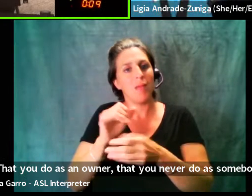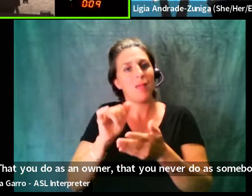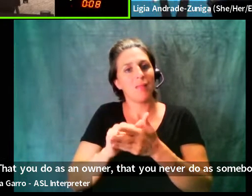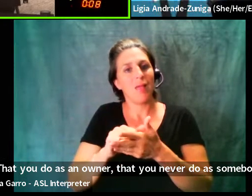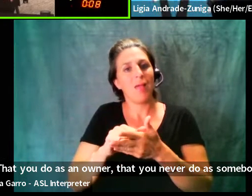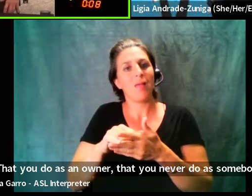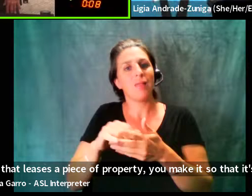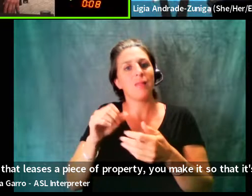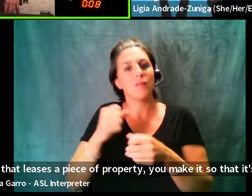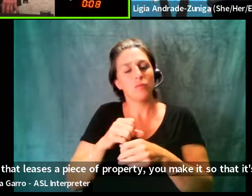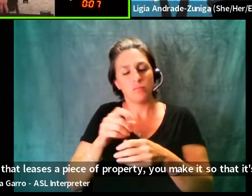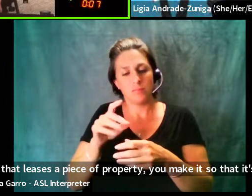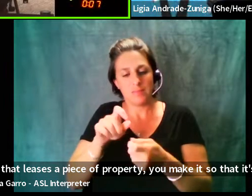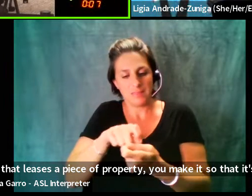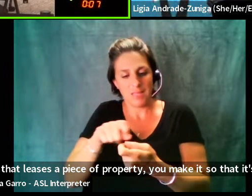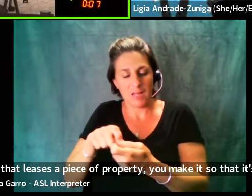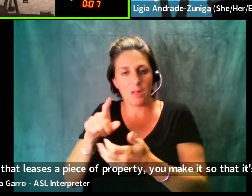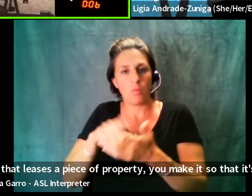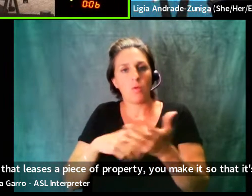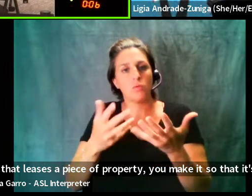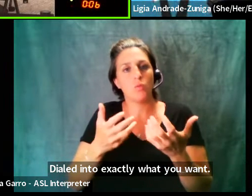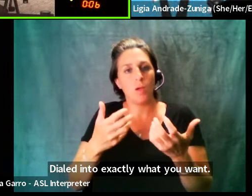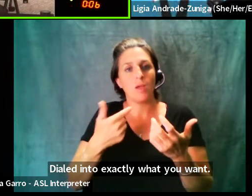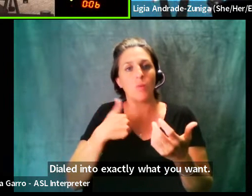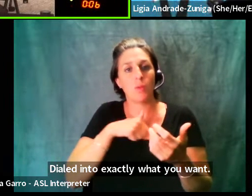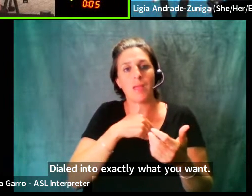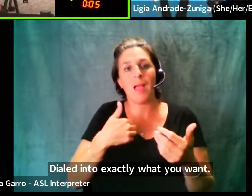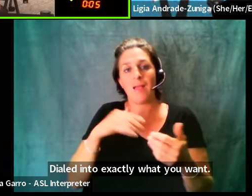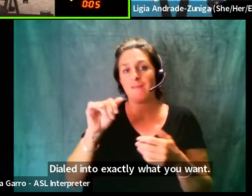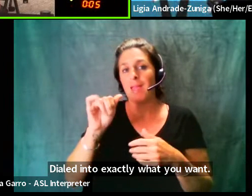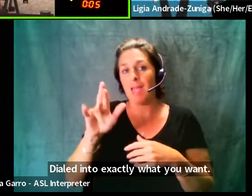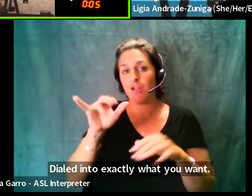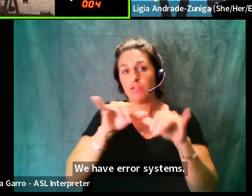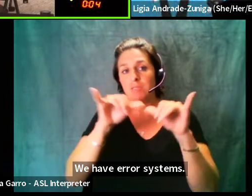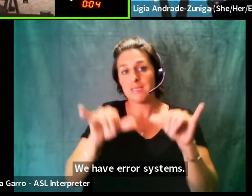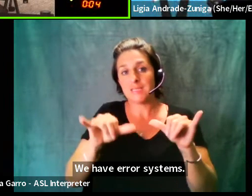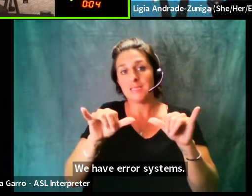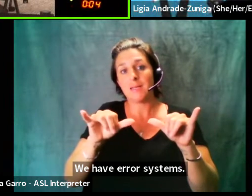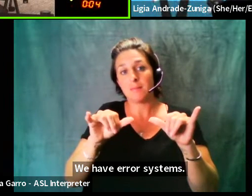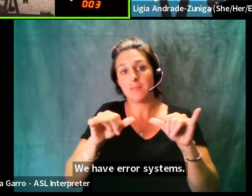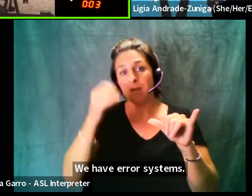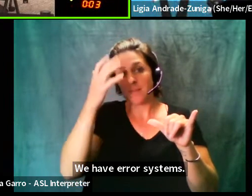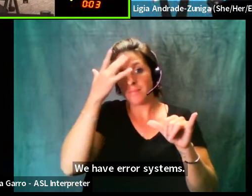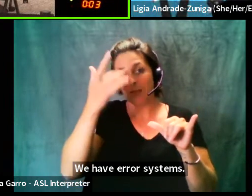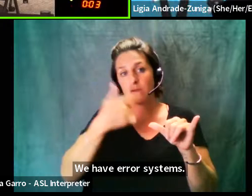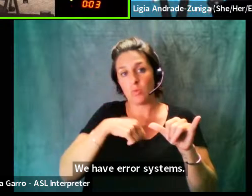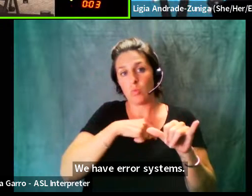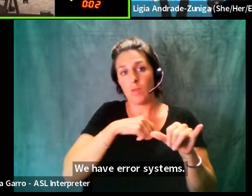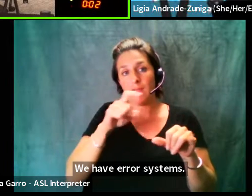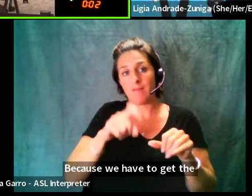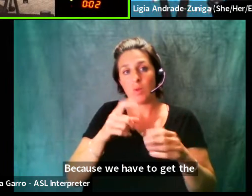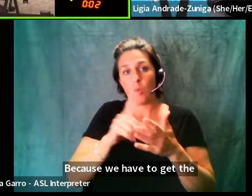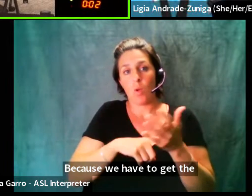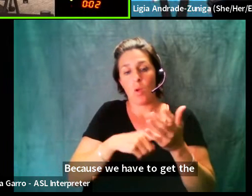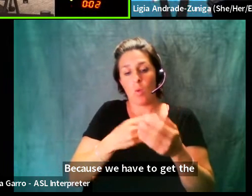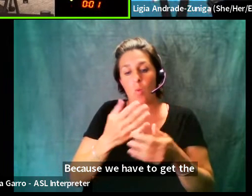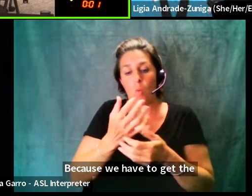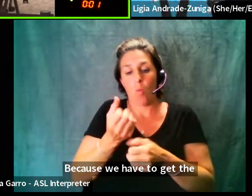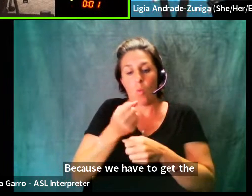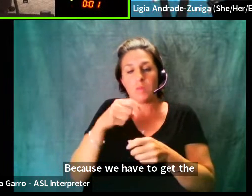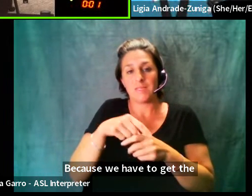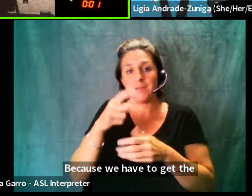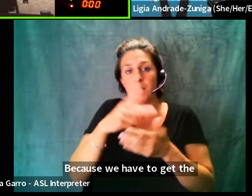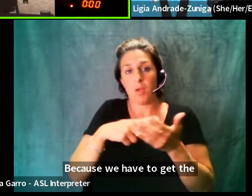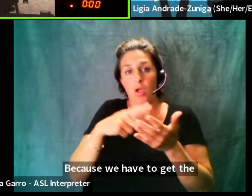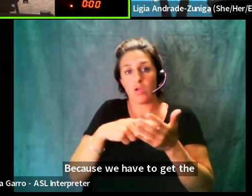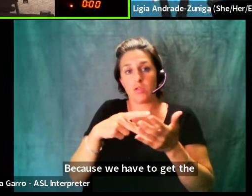into exactly what you want. We have air systems because we have to get what holds these parts. It spins around